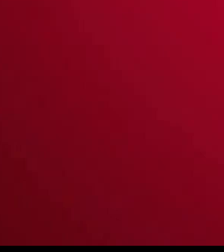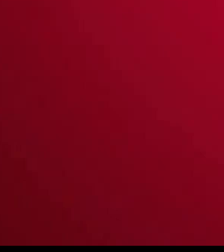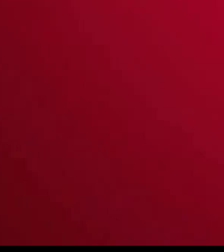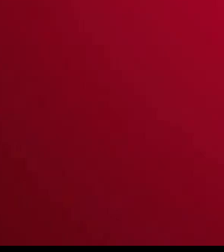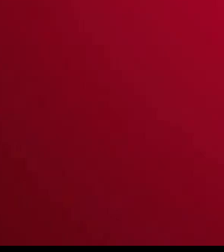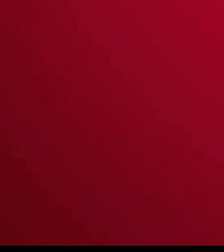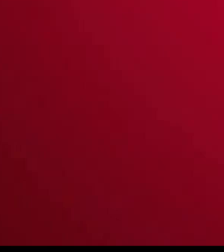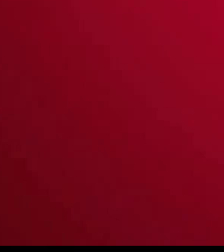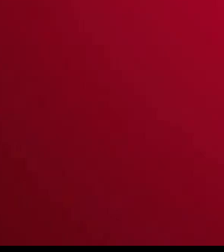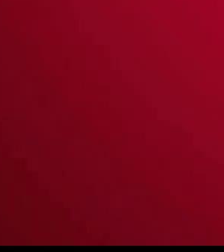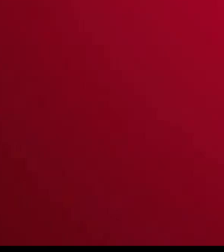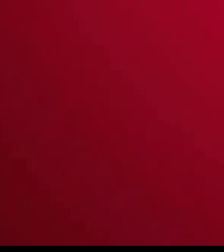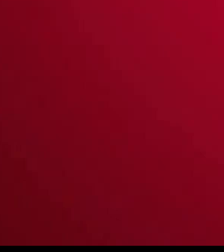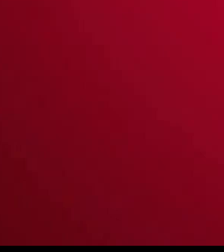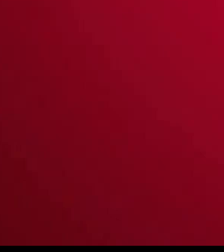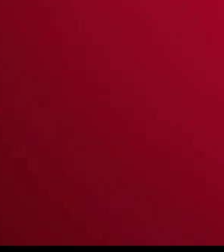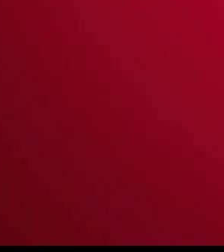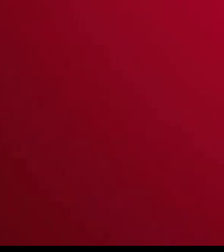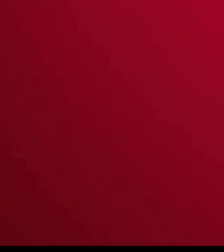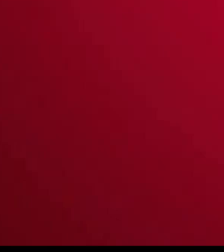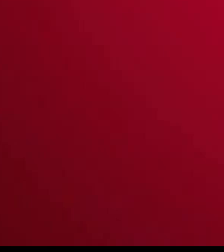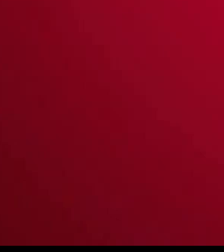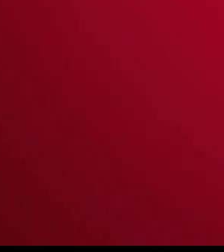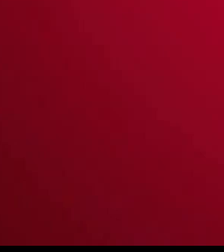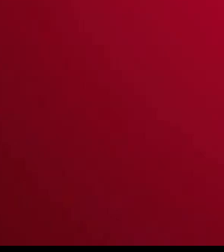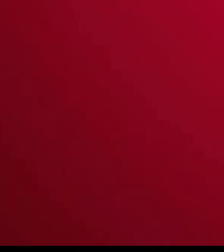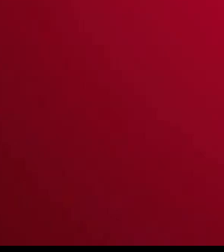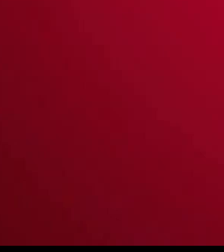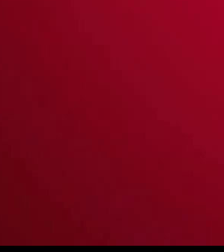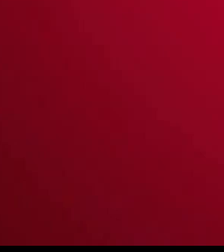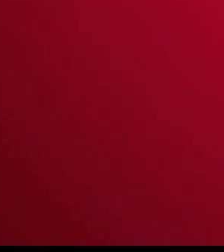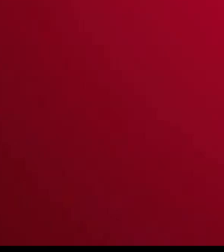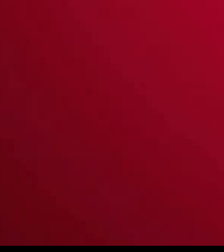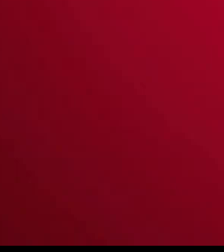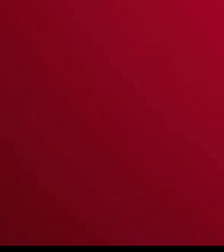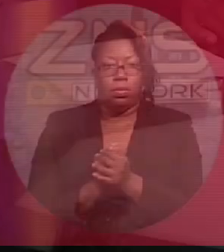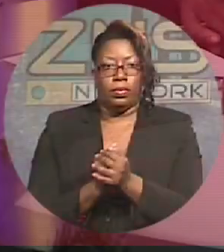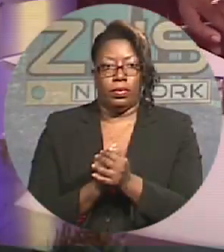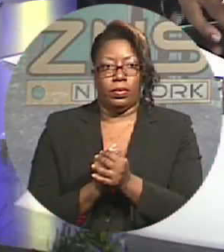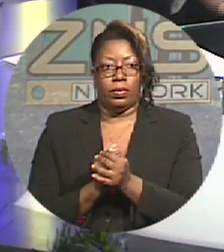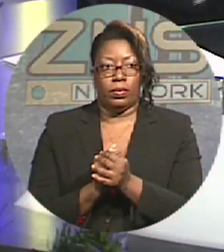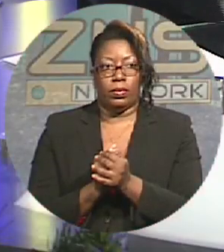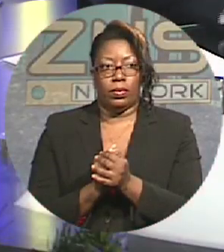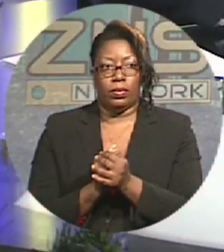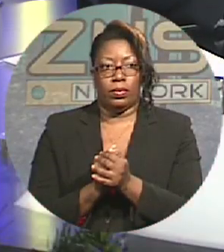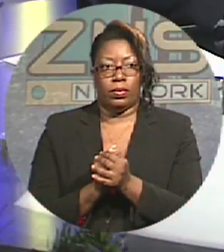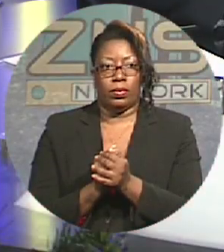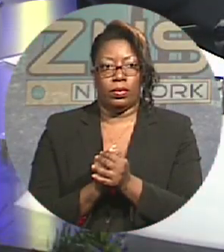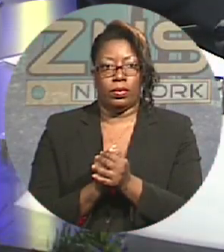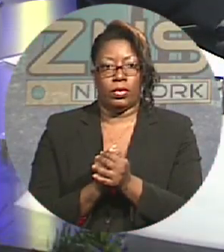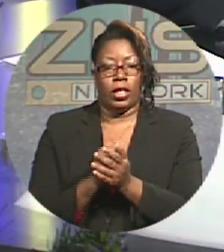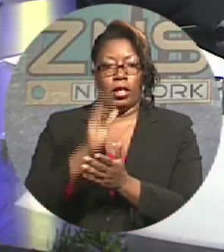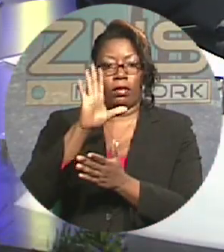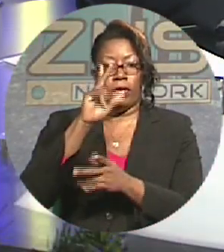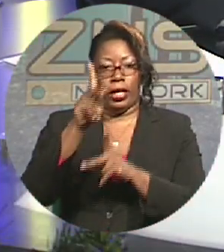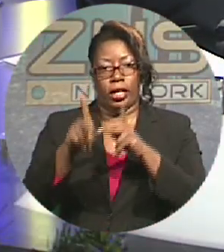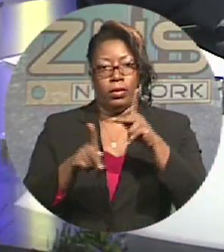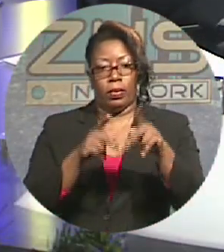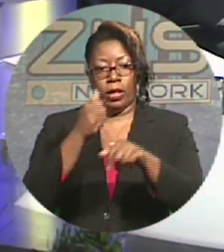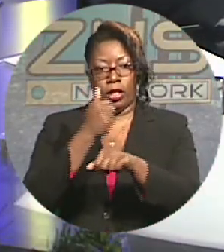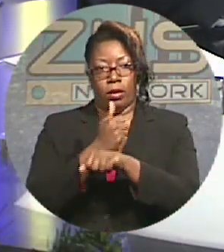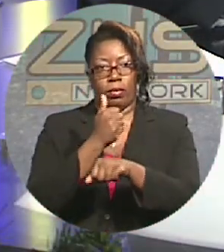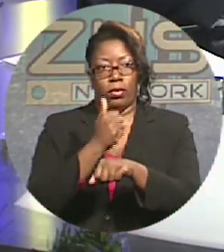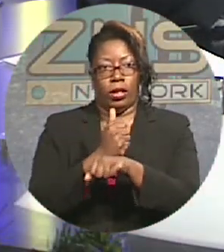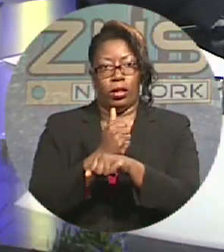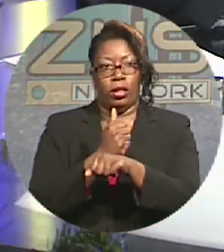This portion of the news brought to you by McDonald's. McDonald's, I'm loving it. The five people accused of a